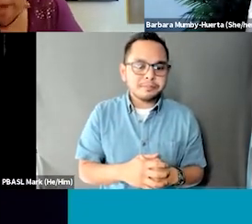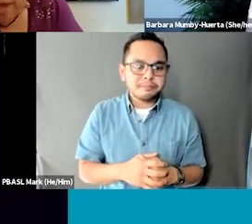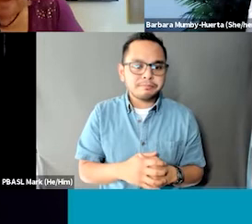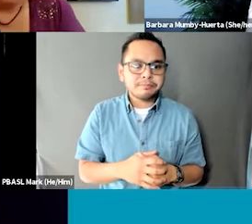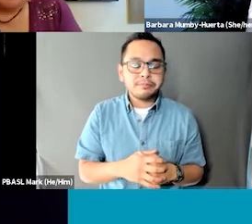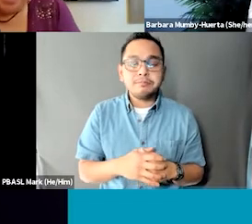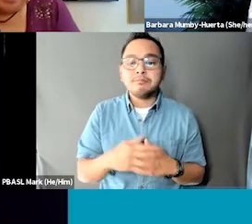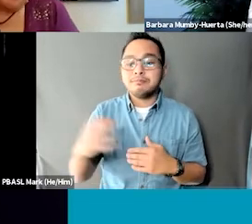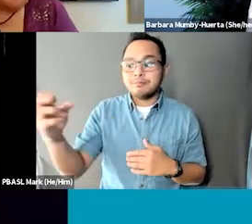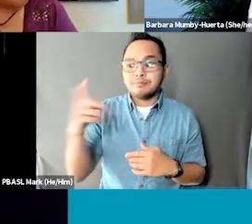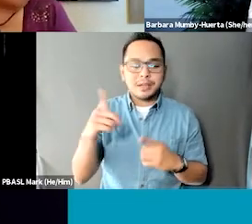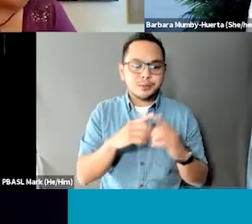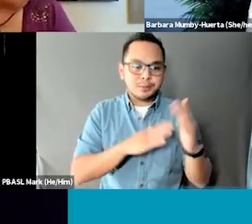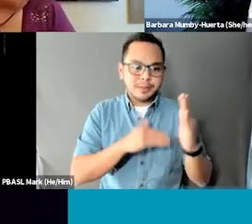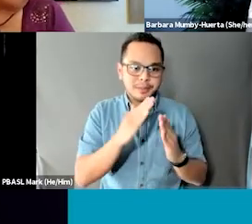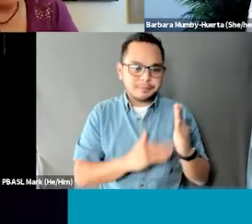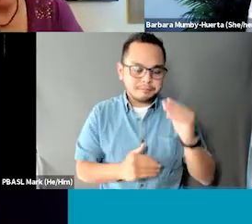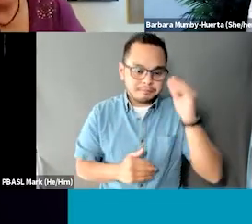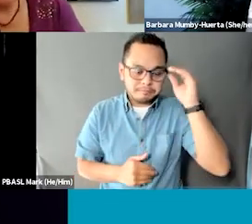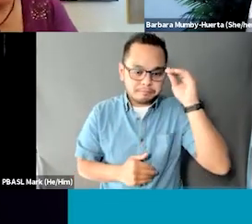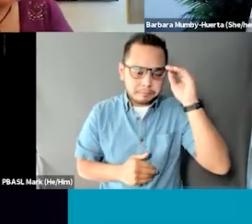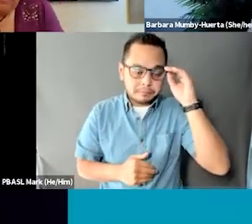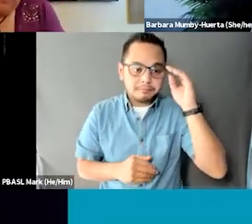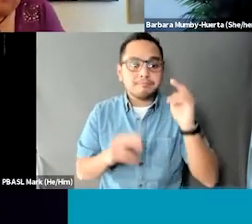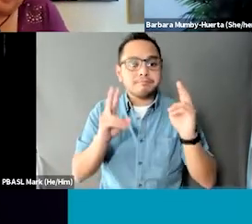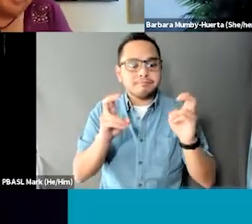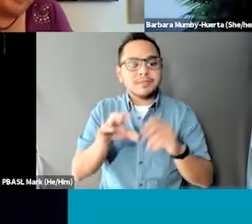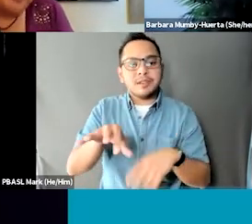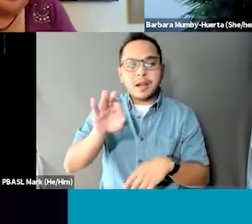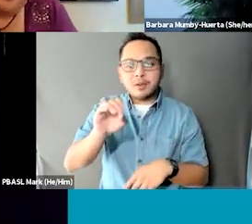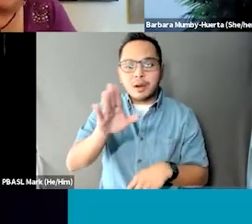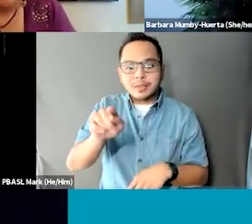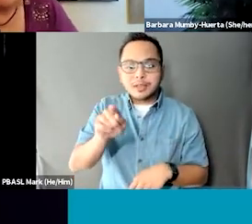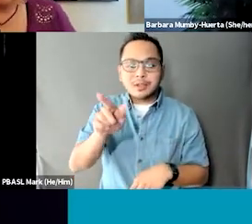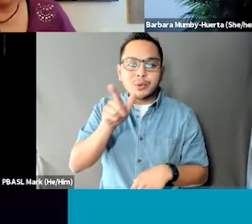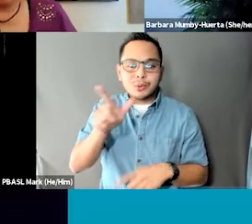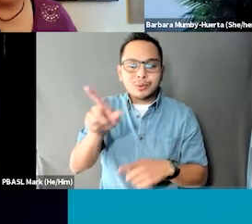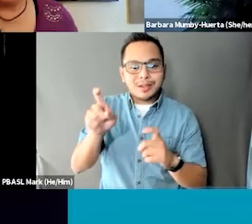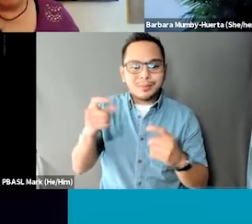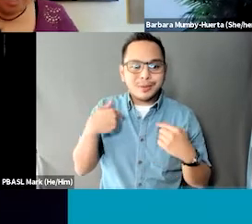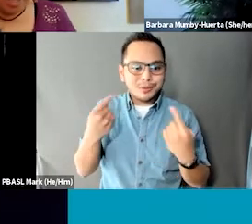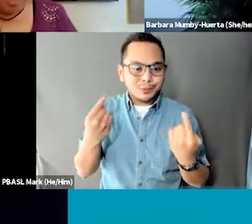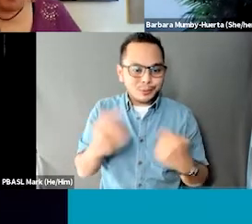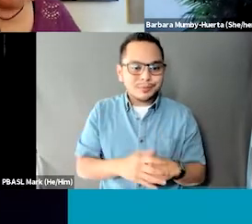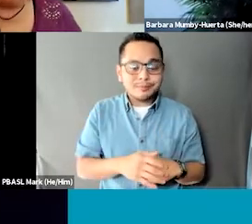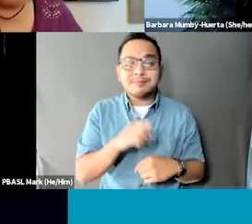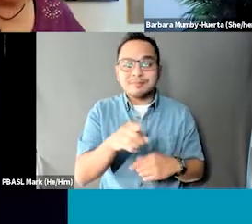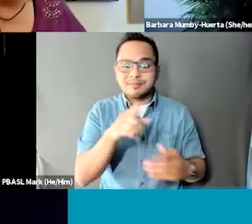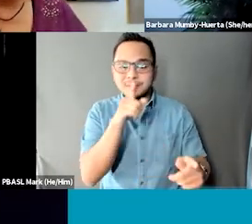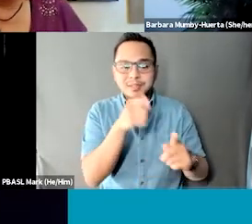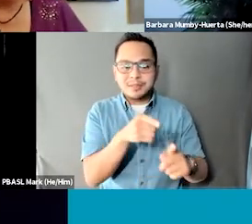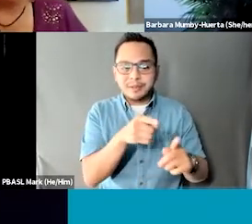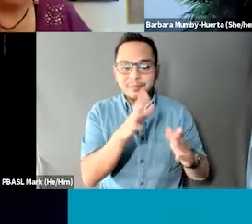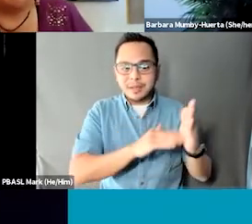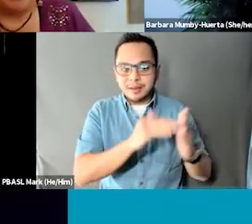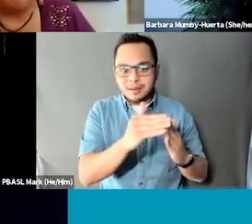So back to my paintings that are found objects and also tell me what to do. This particular painting, I